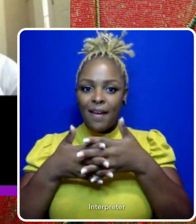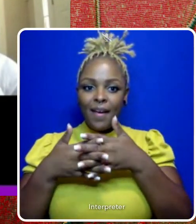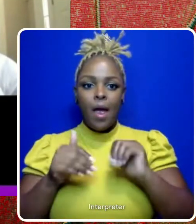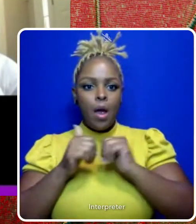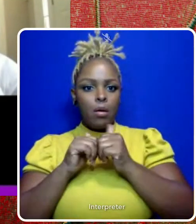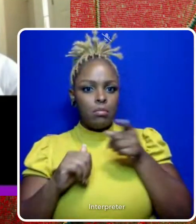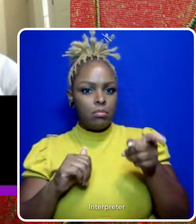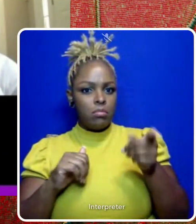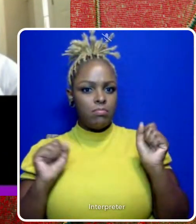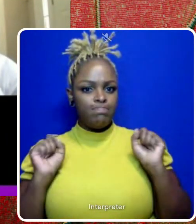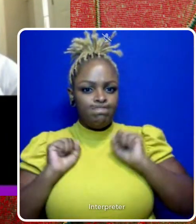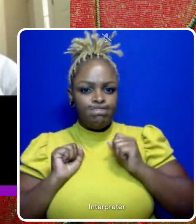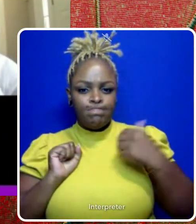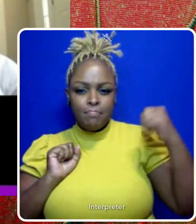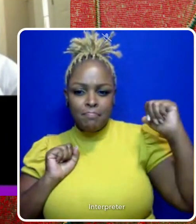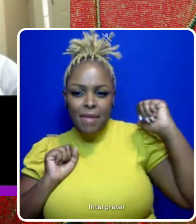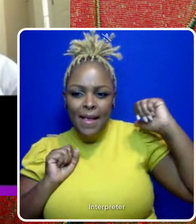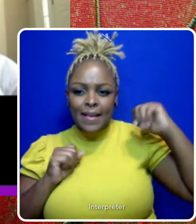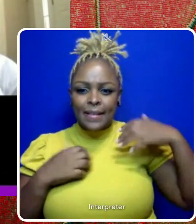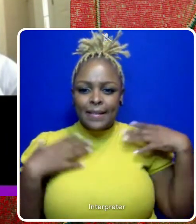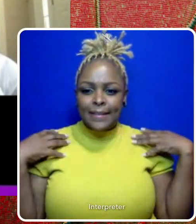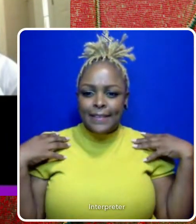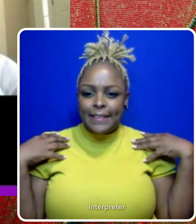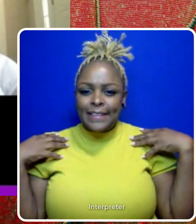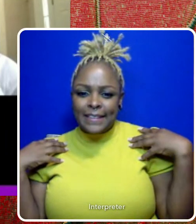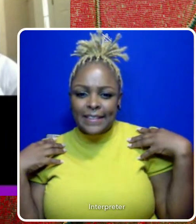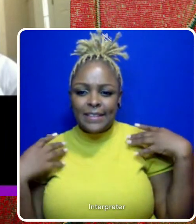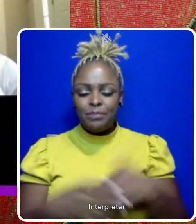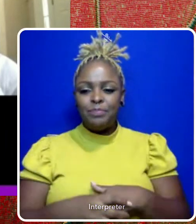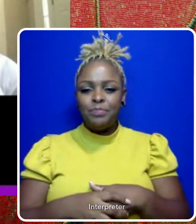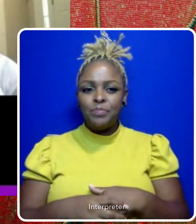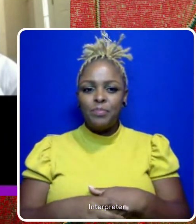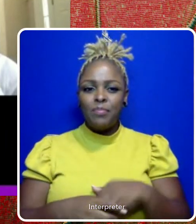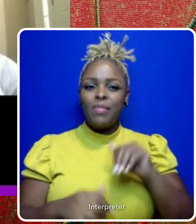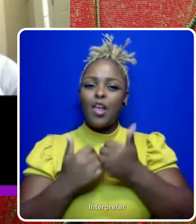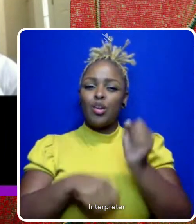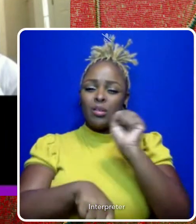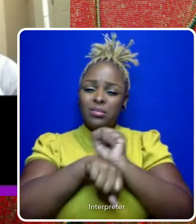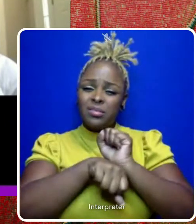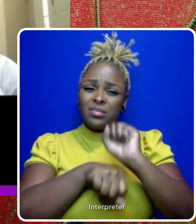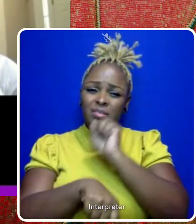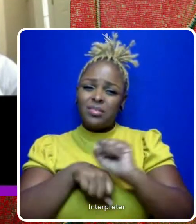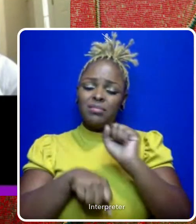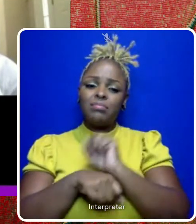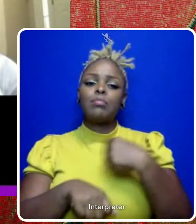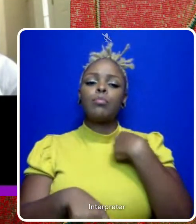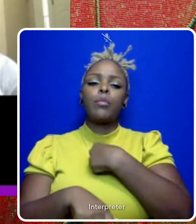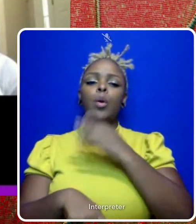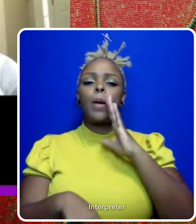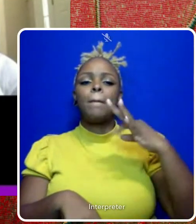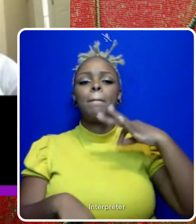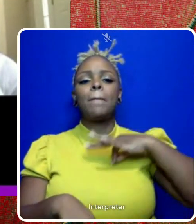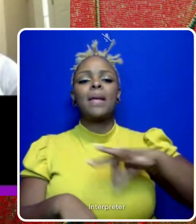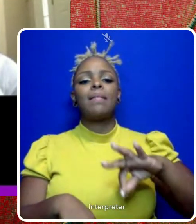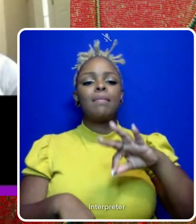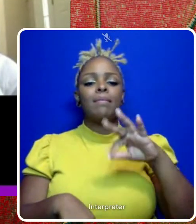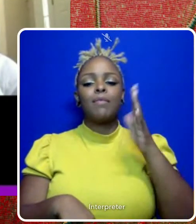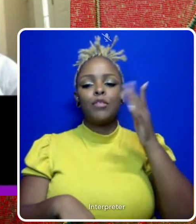be worth it. How alive I am because of you. When you let laughter be your loudest sound from between your